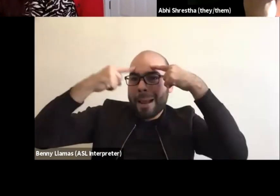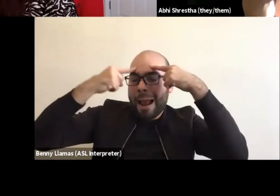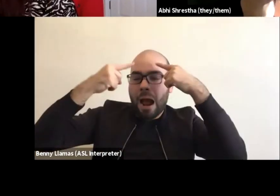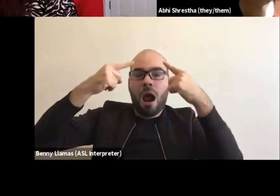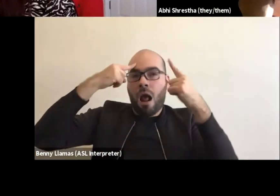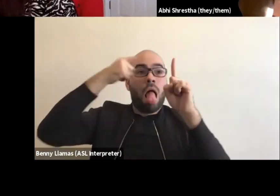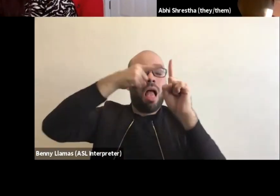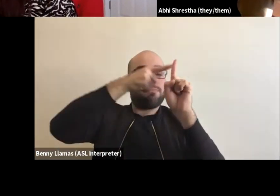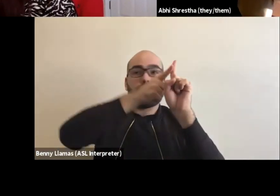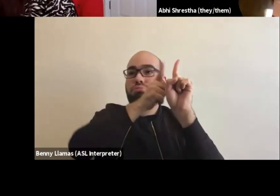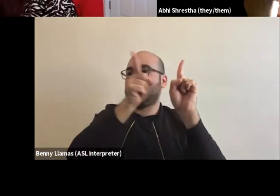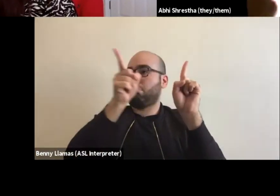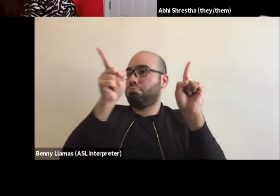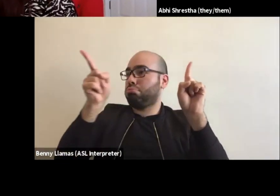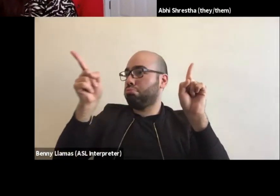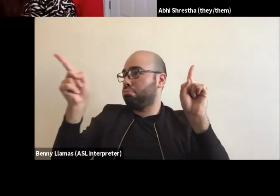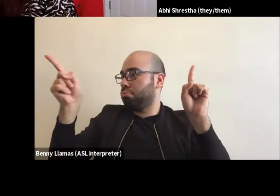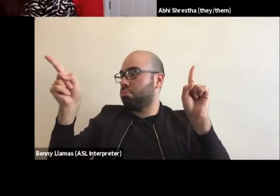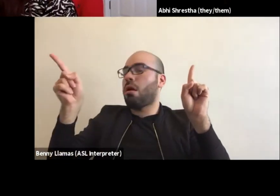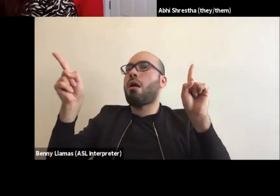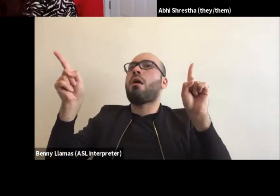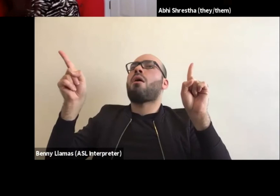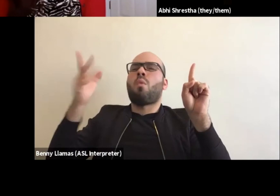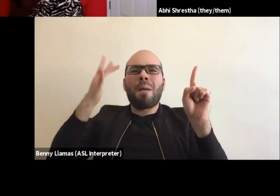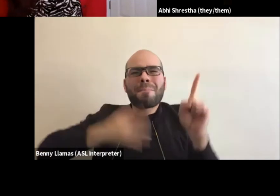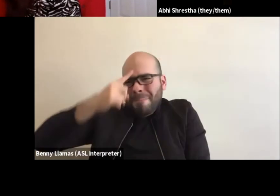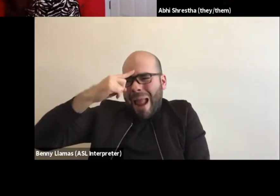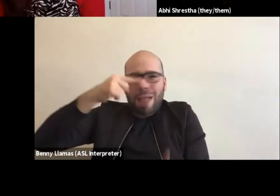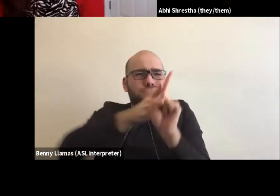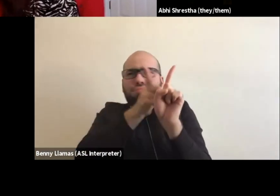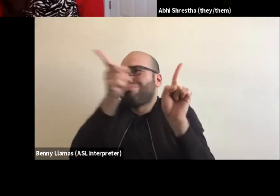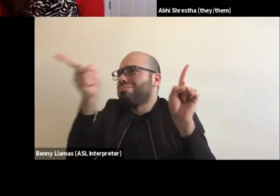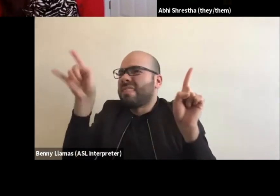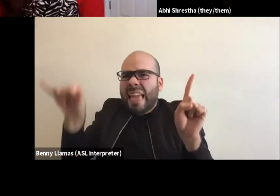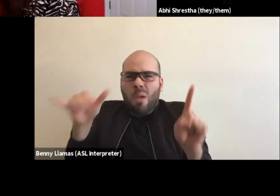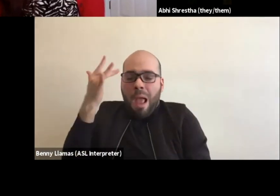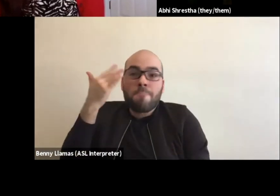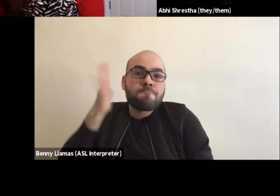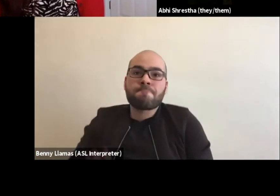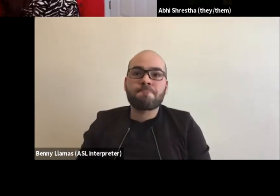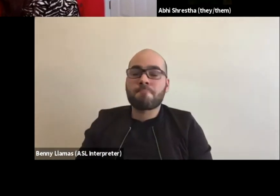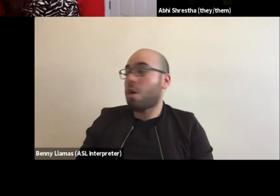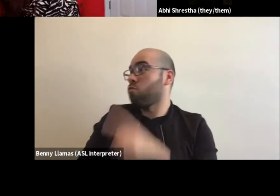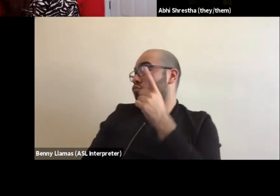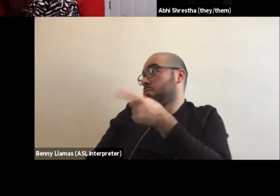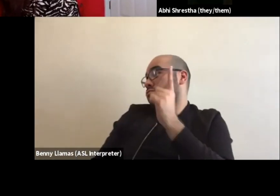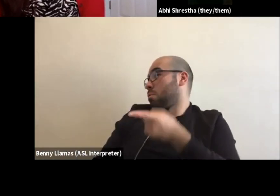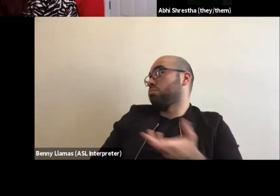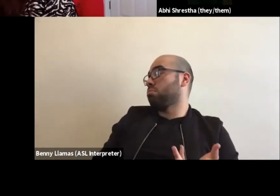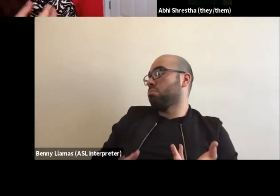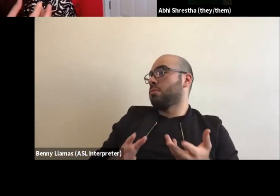yeah. No, you're totally right. And that sort of familiarity is something